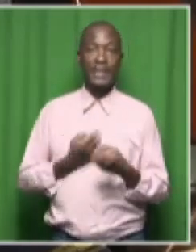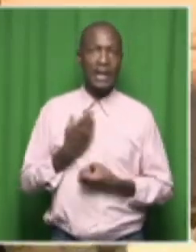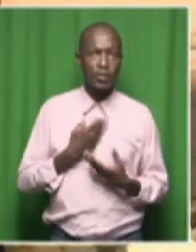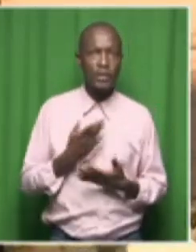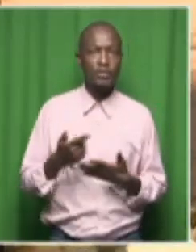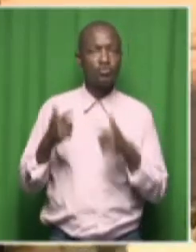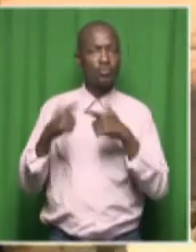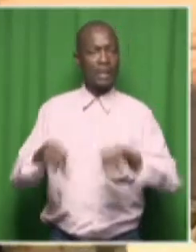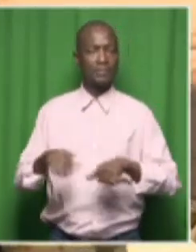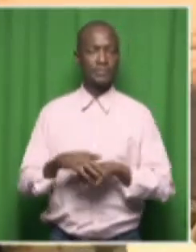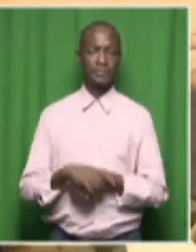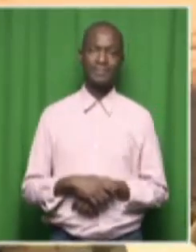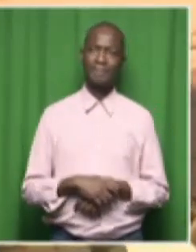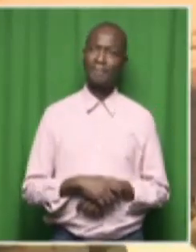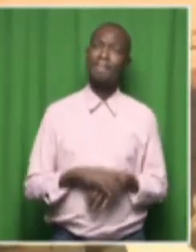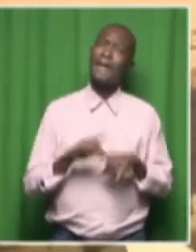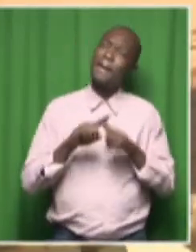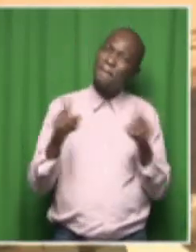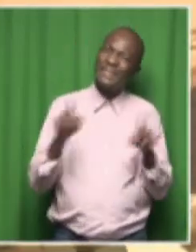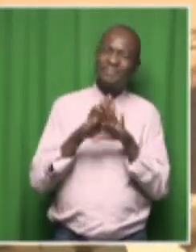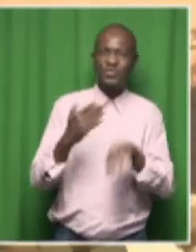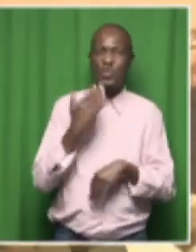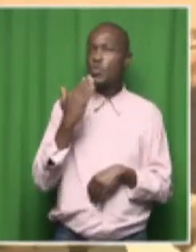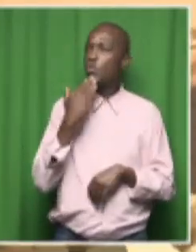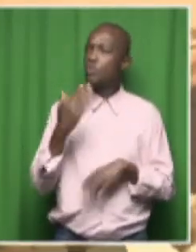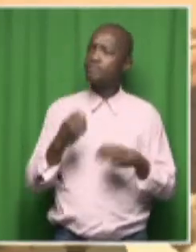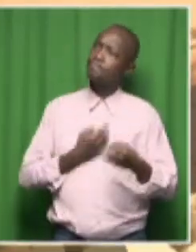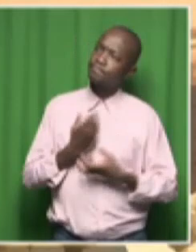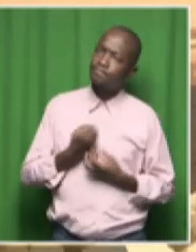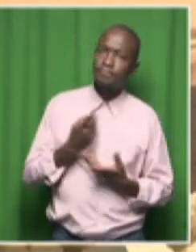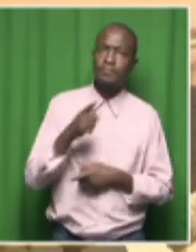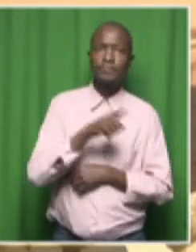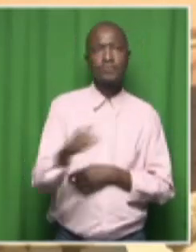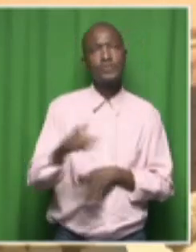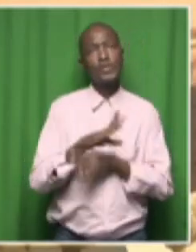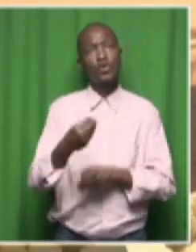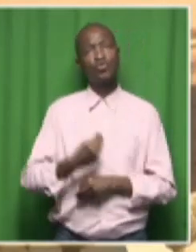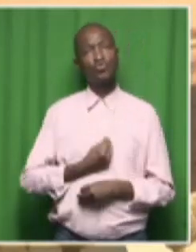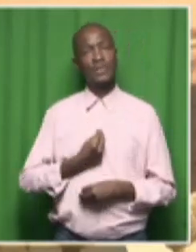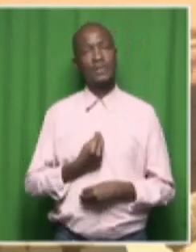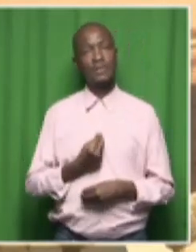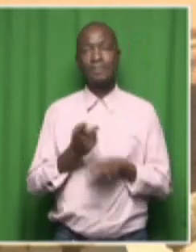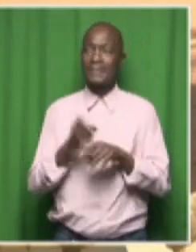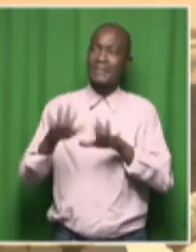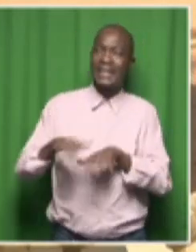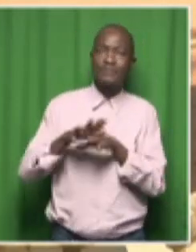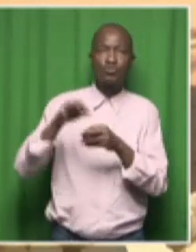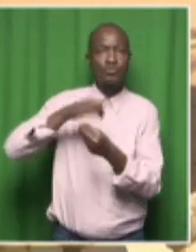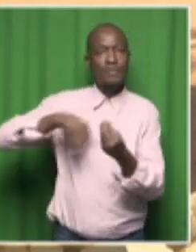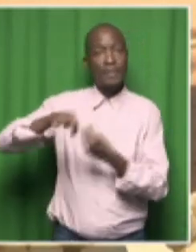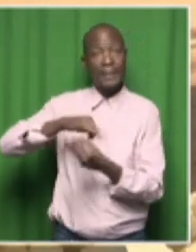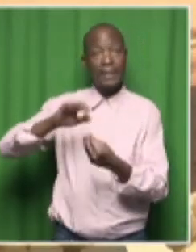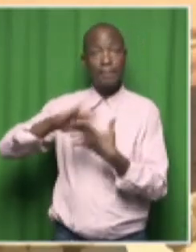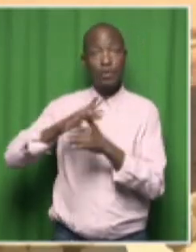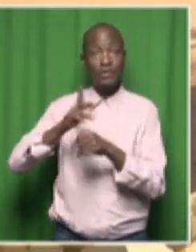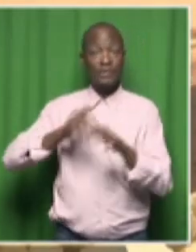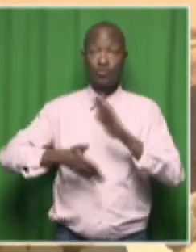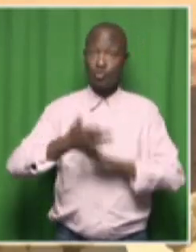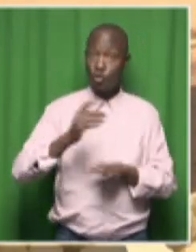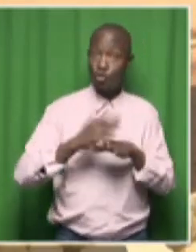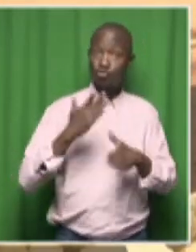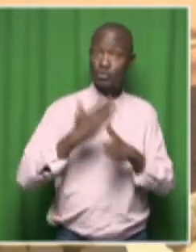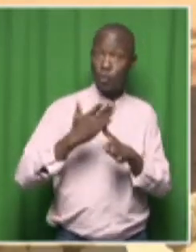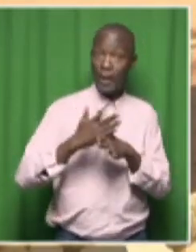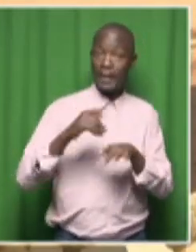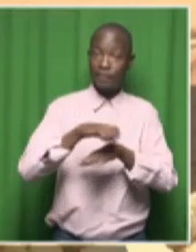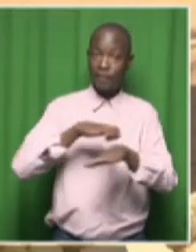who encourages them? So should it be left up to the families, to themselves? Because when you do go into the work environment,